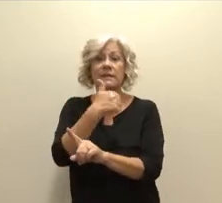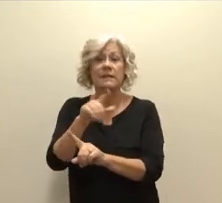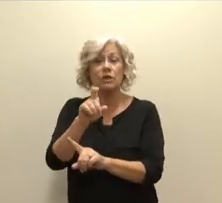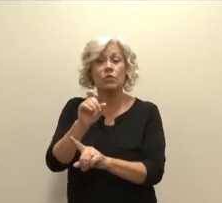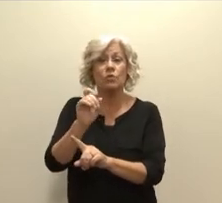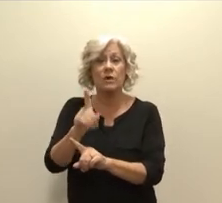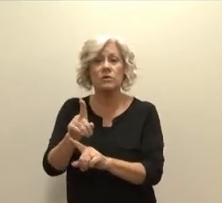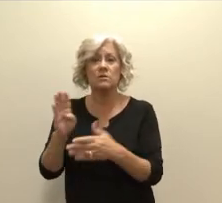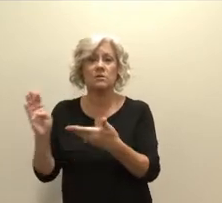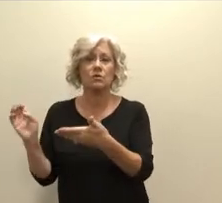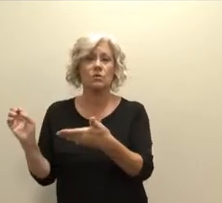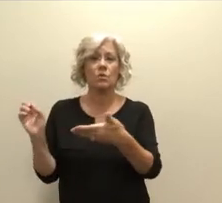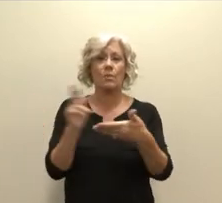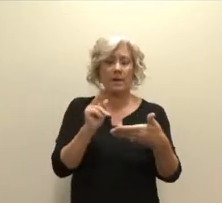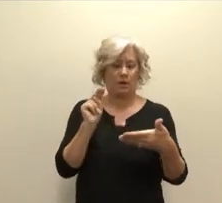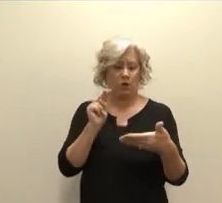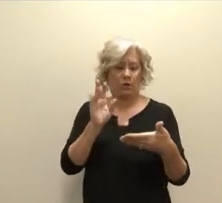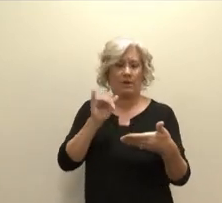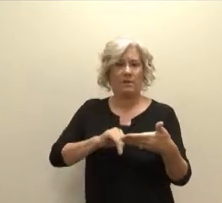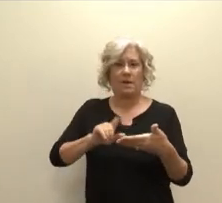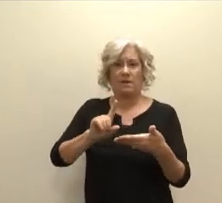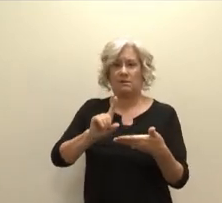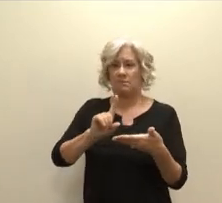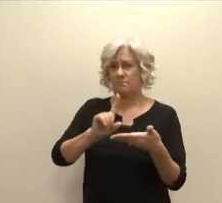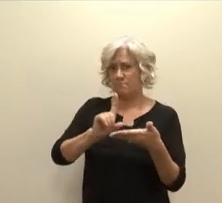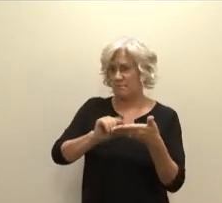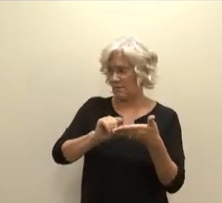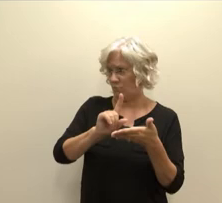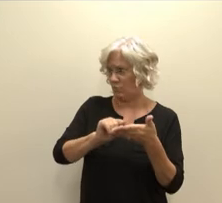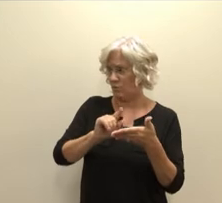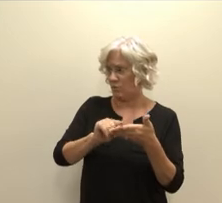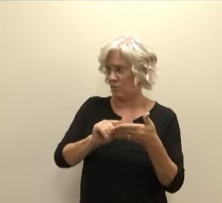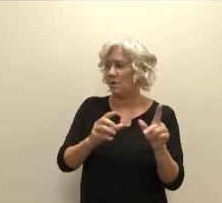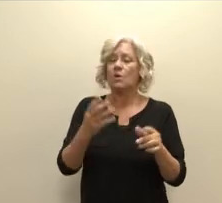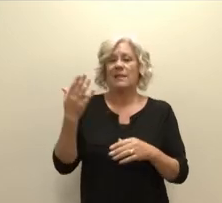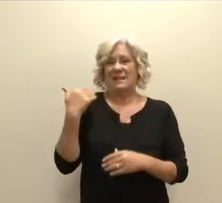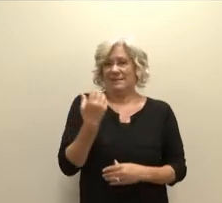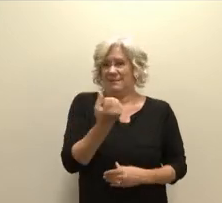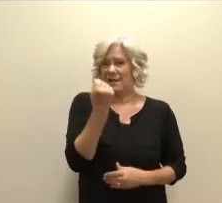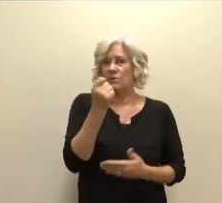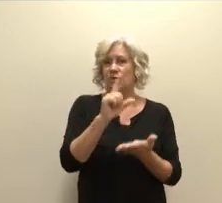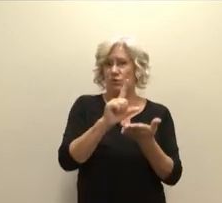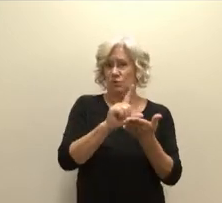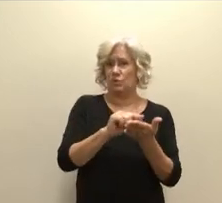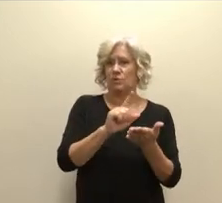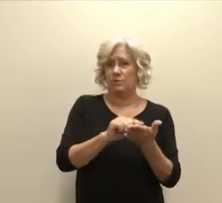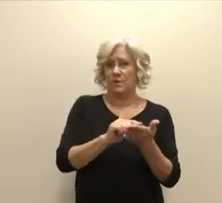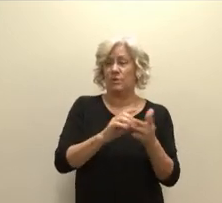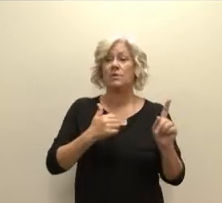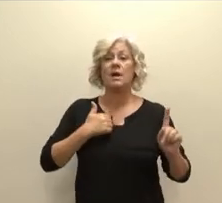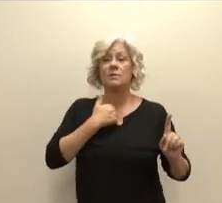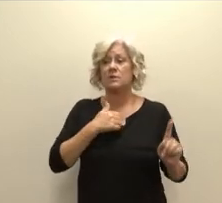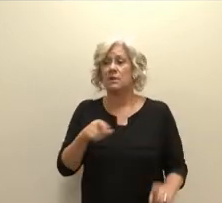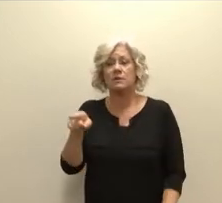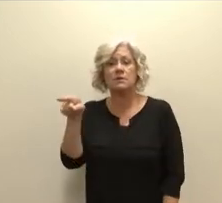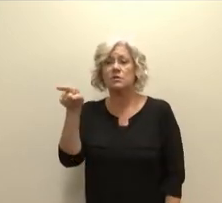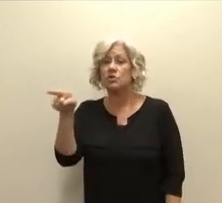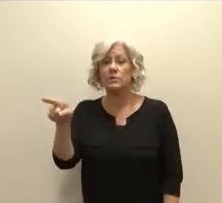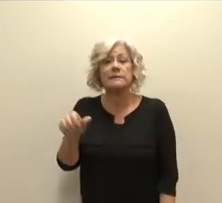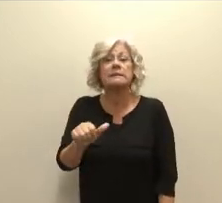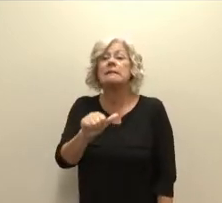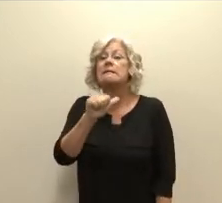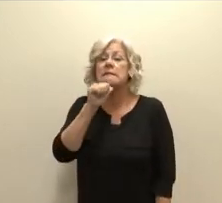go back to Saturday's paper and read Saturday's paper. I'm sorry, she is not the person for WISD.